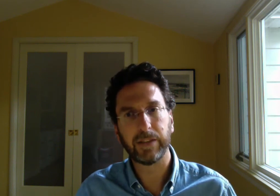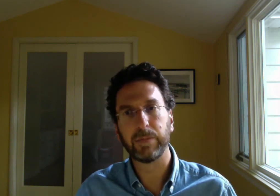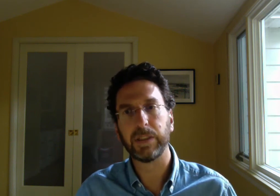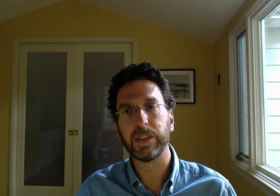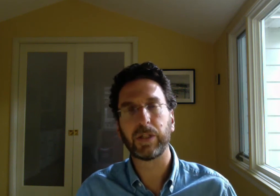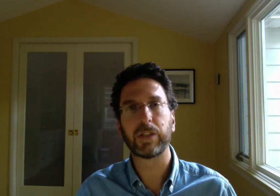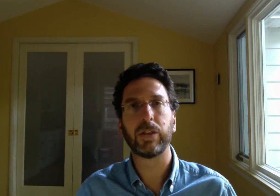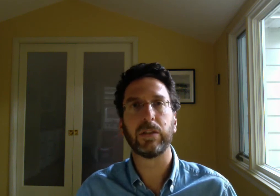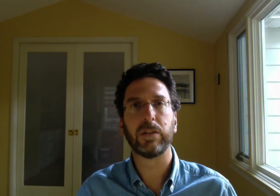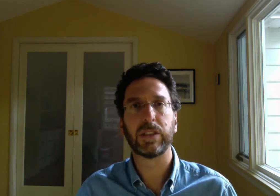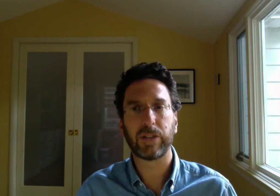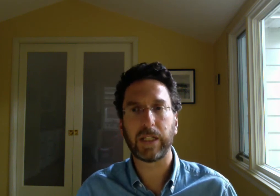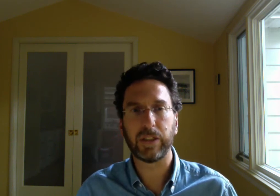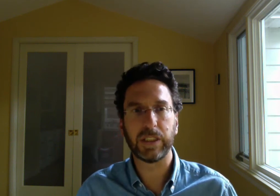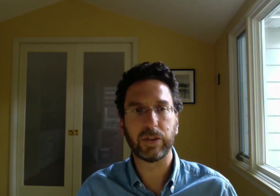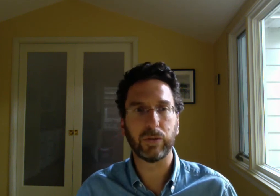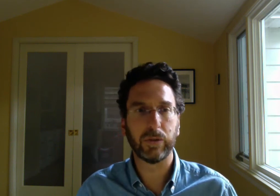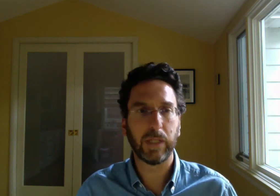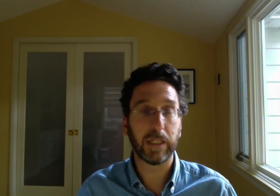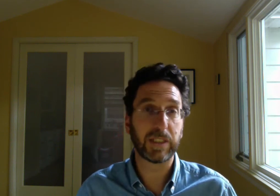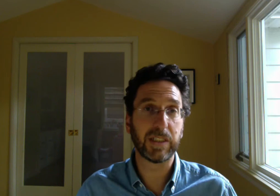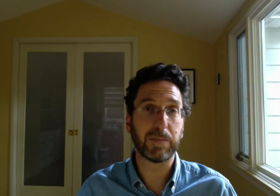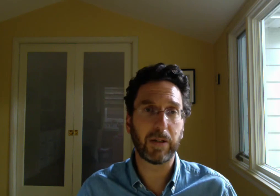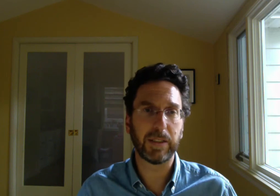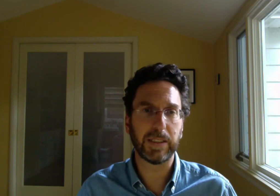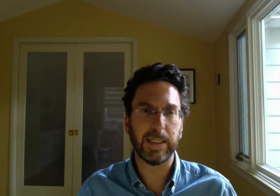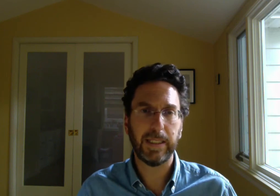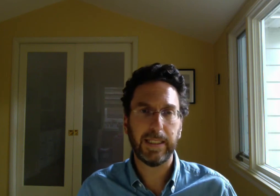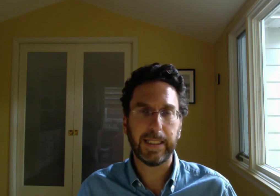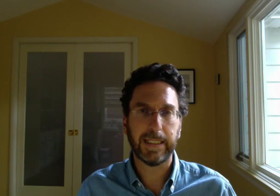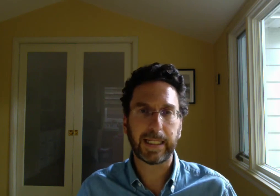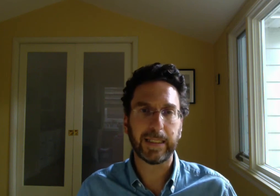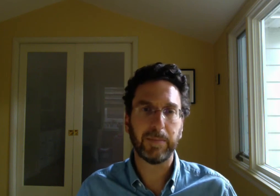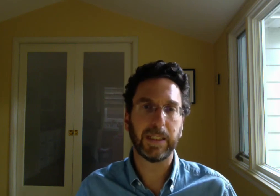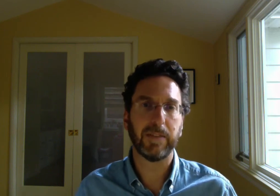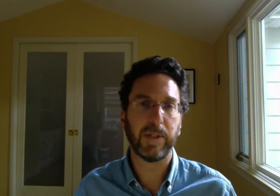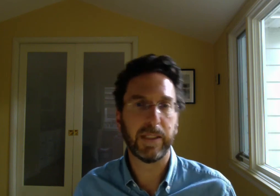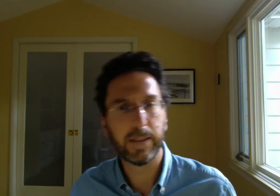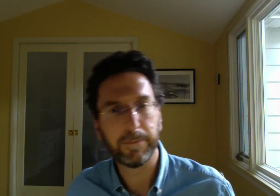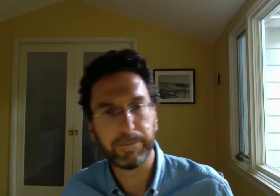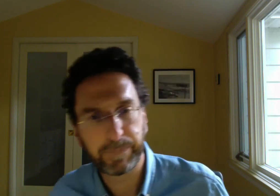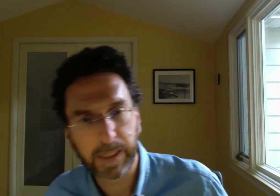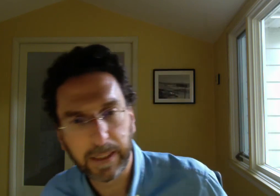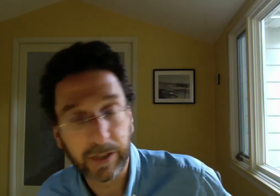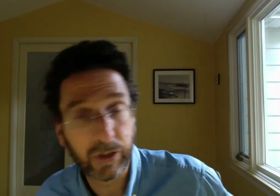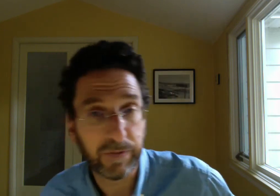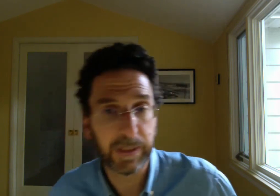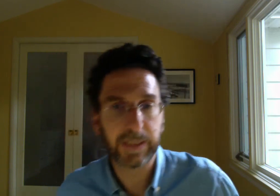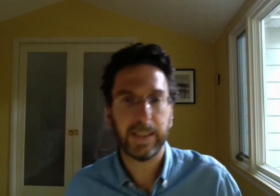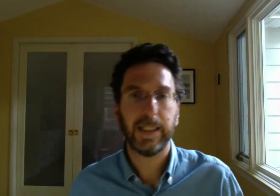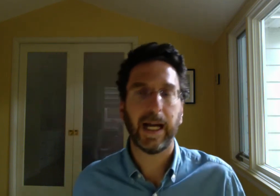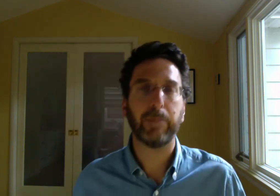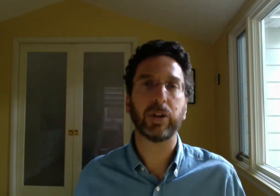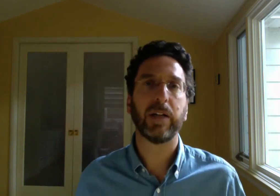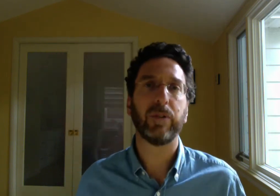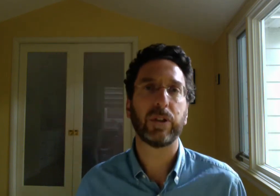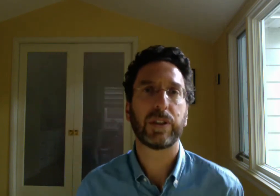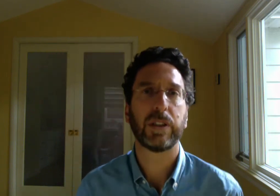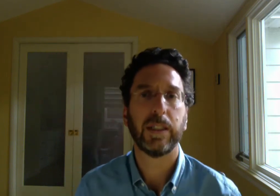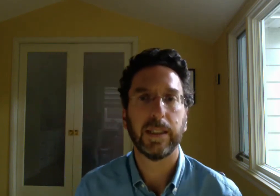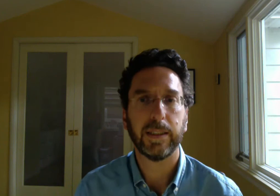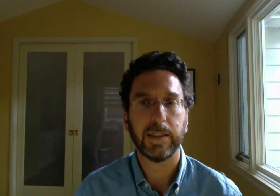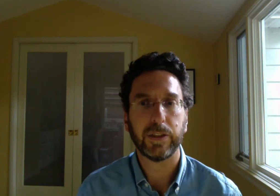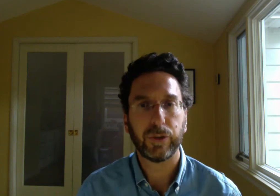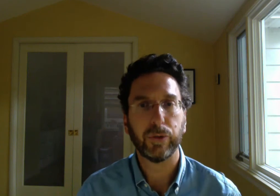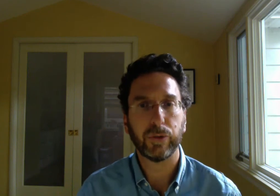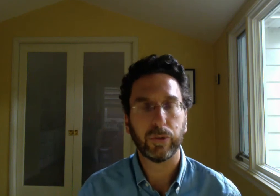equitable instructional strategies to address disparities in academic achievements among diverse